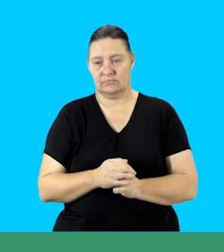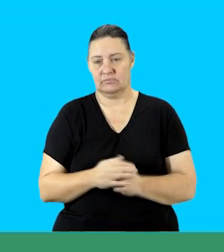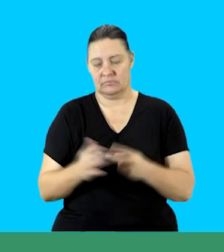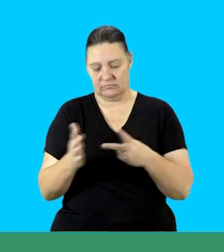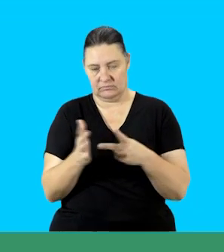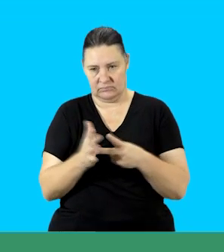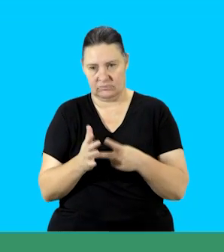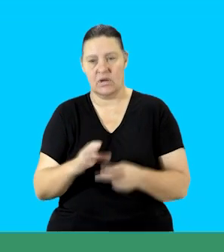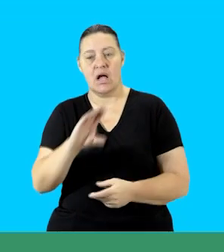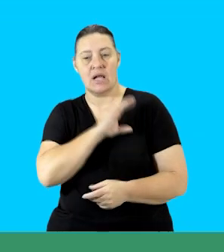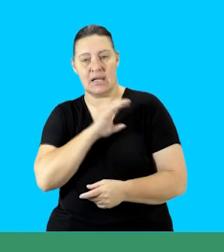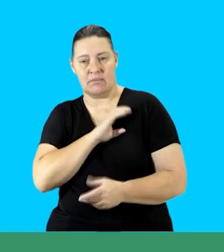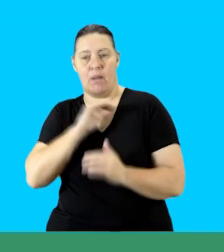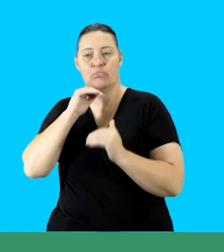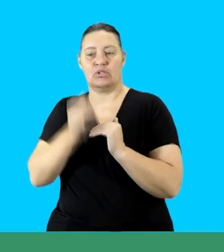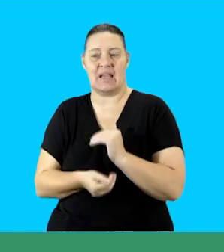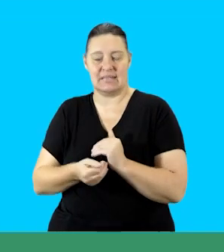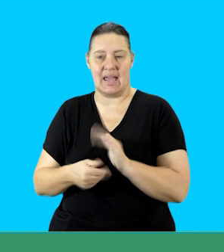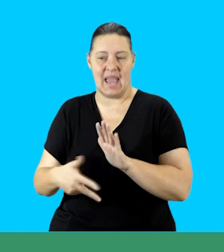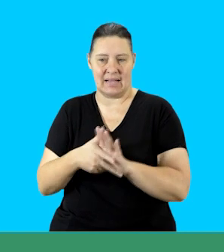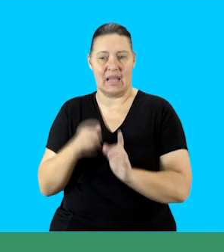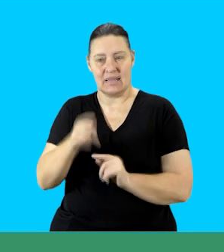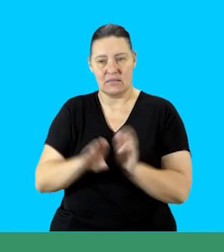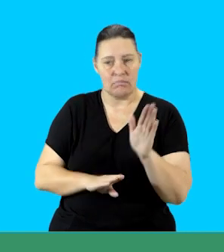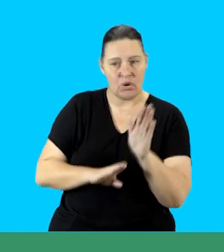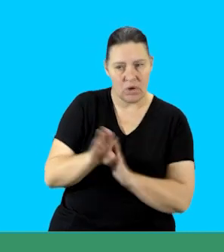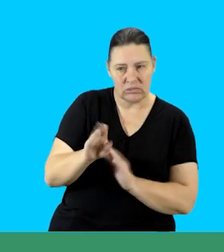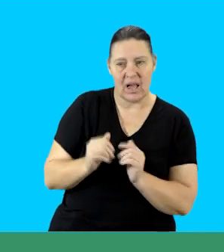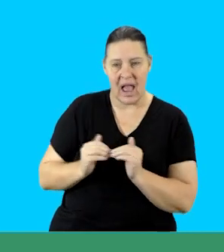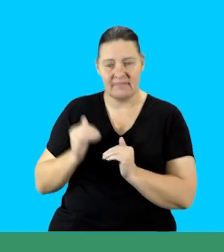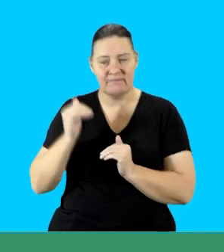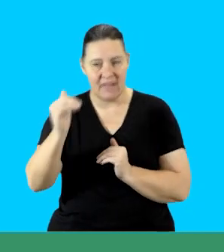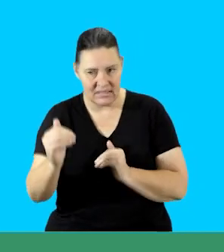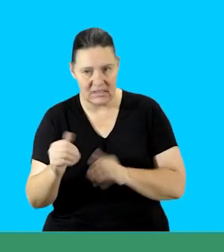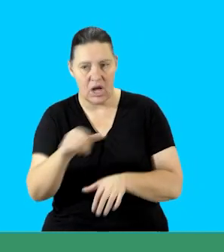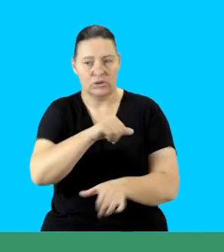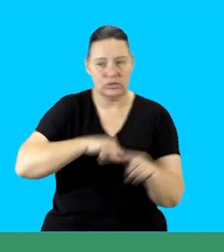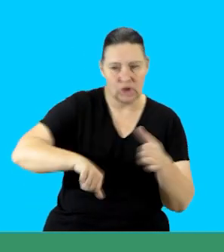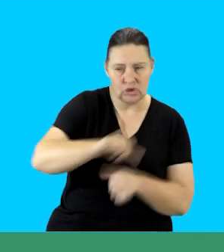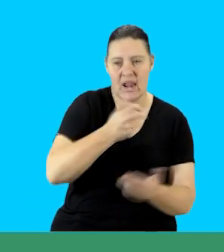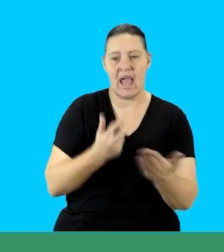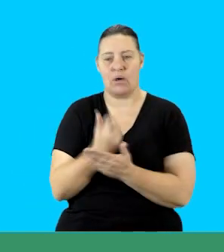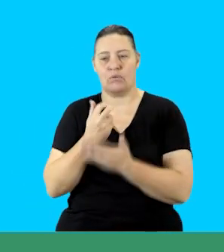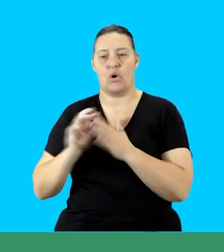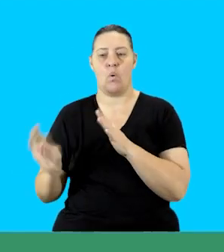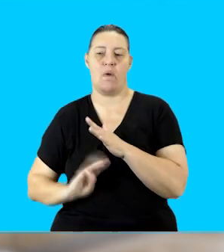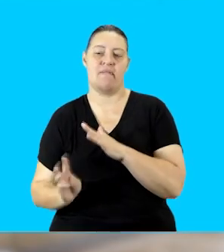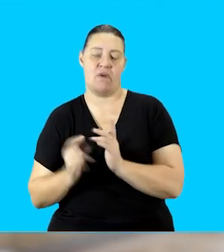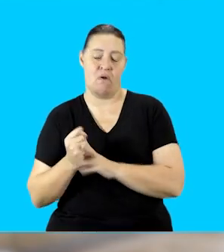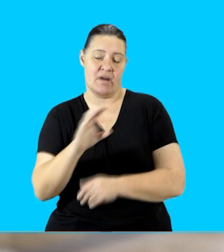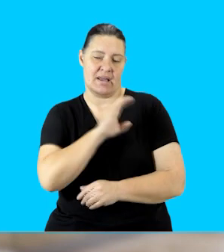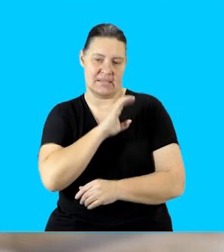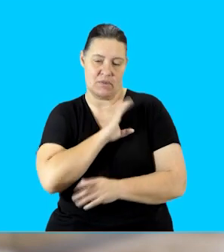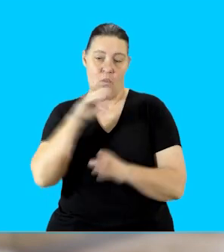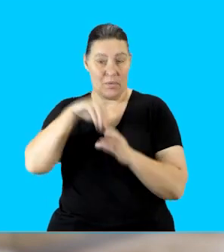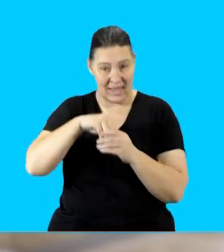advances the social and economic welfare of consumers in South Africa. So basically, this act is meant